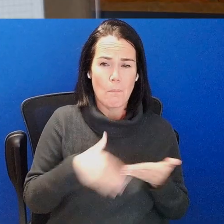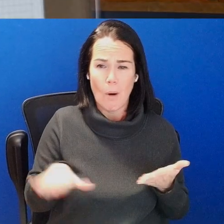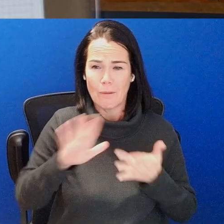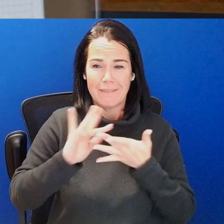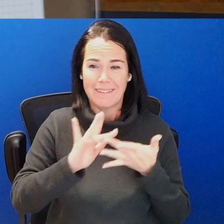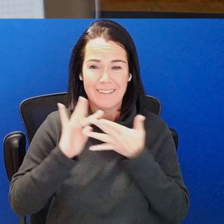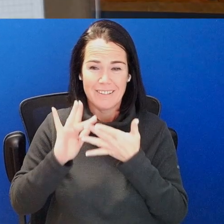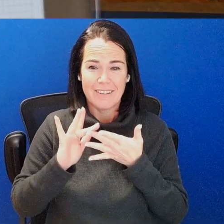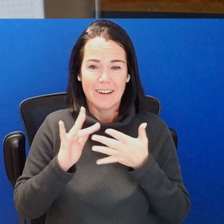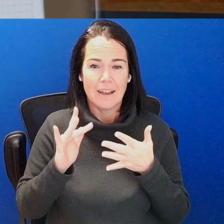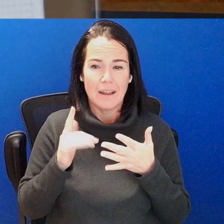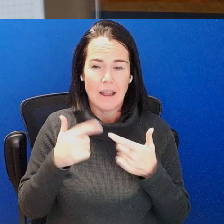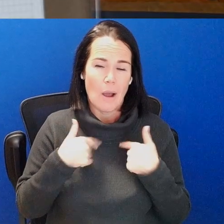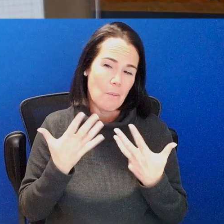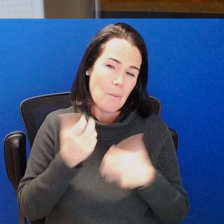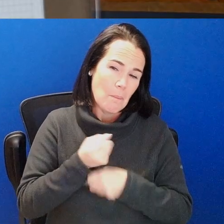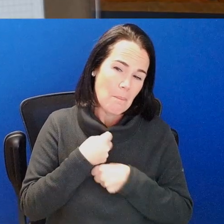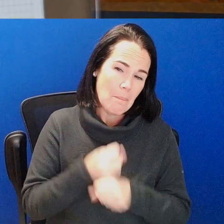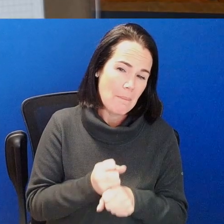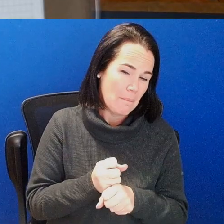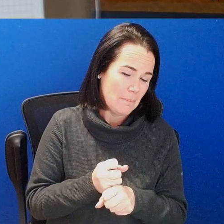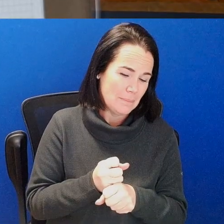and create